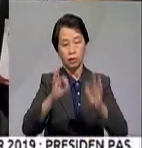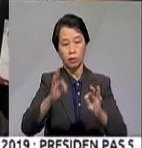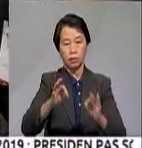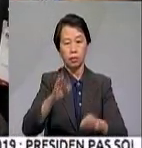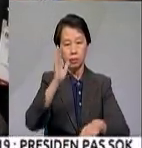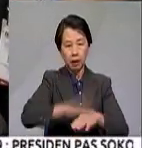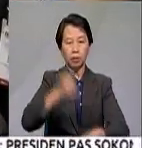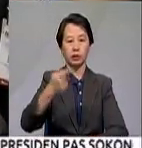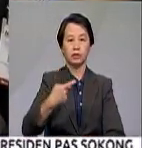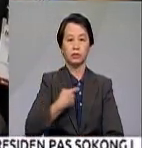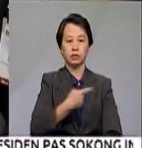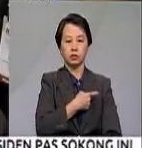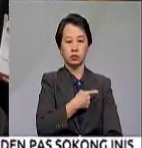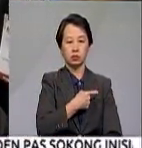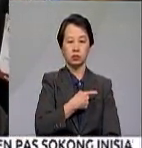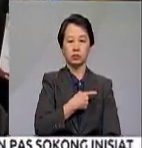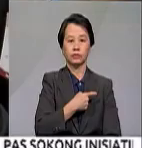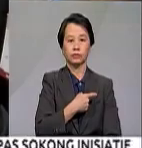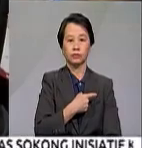scholars,